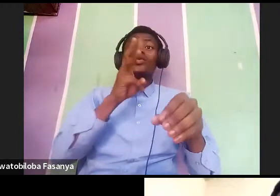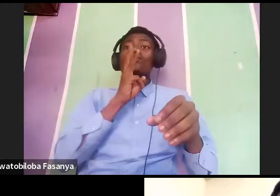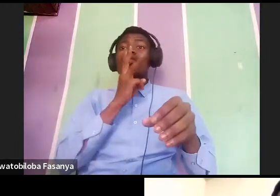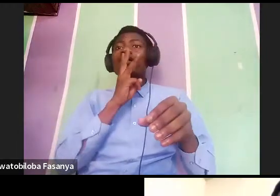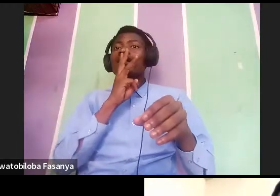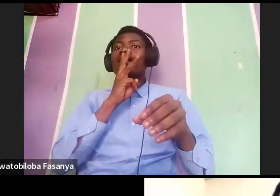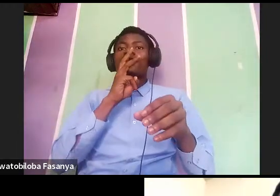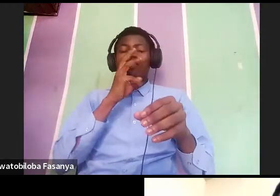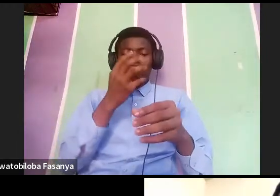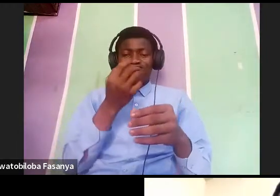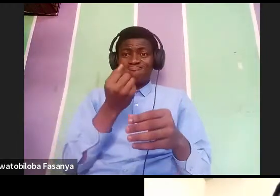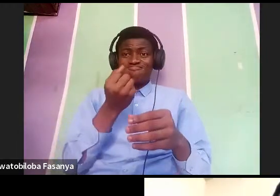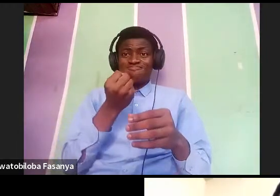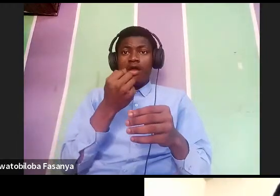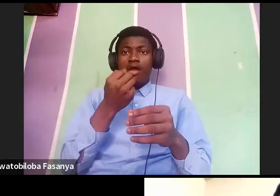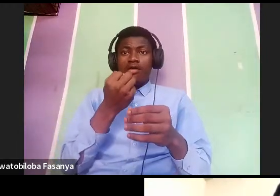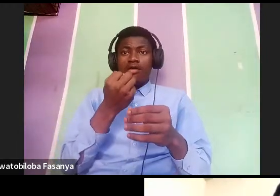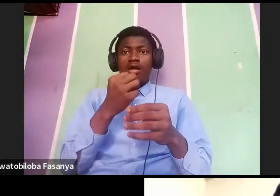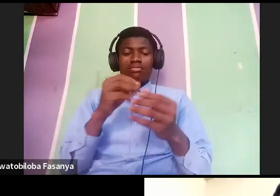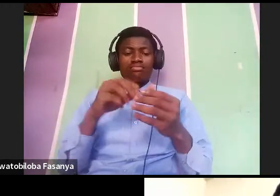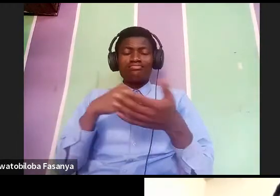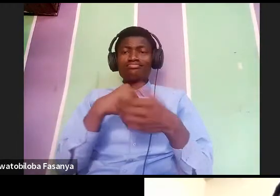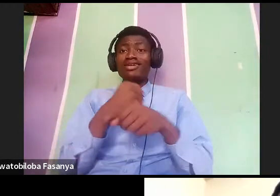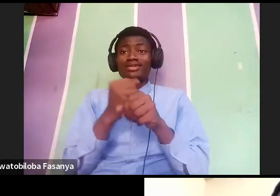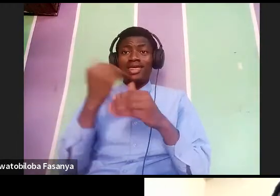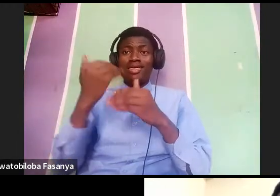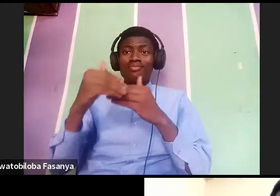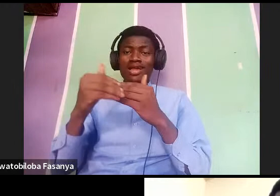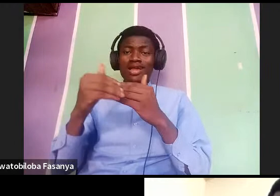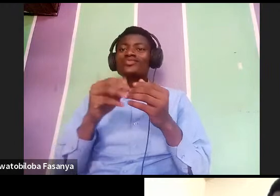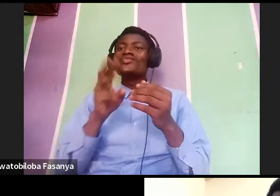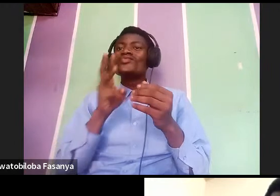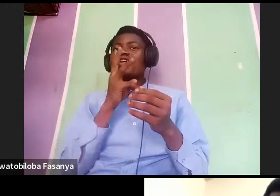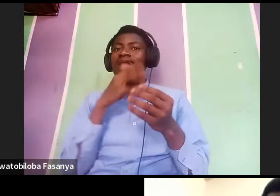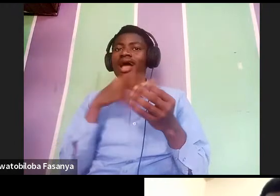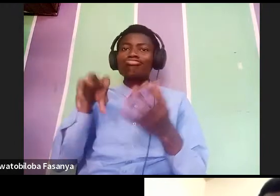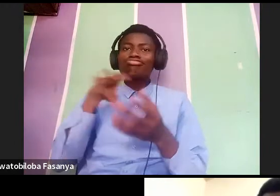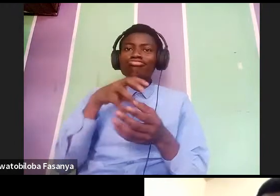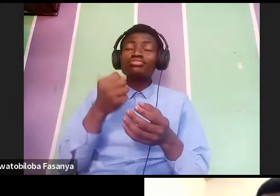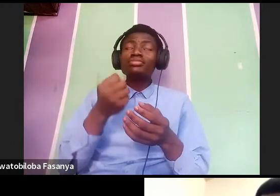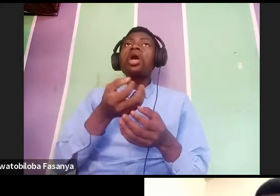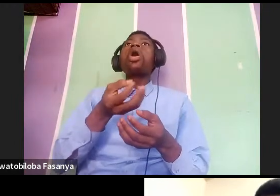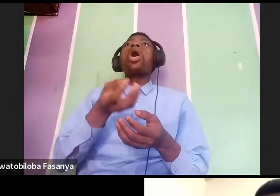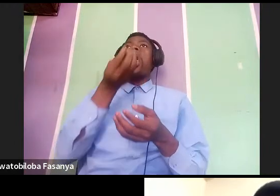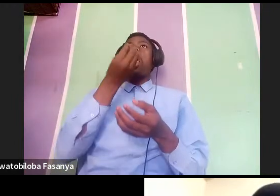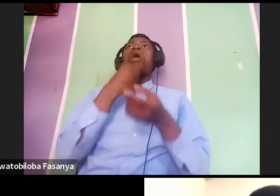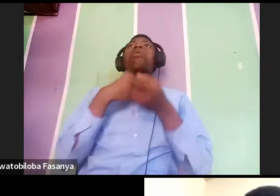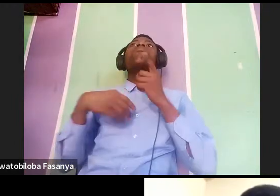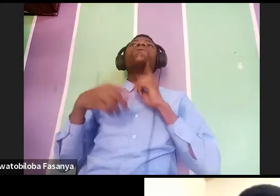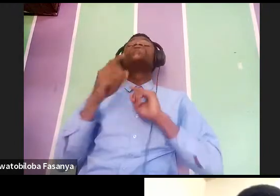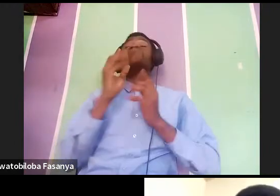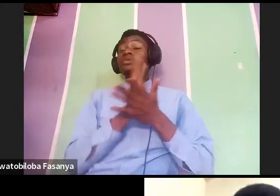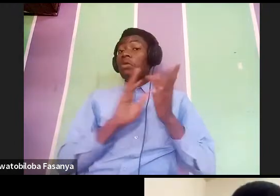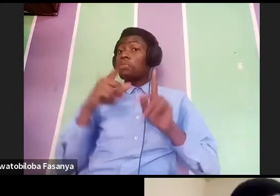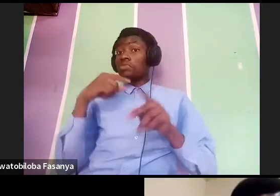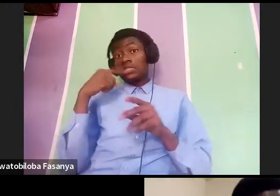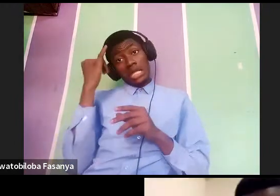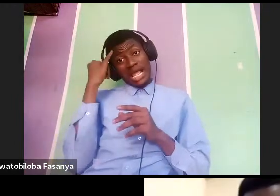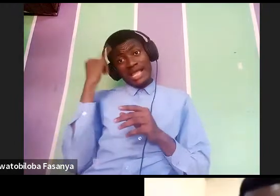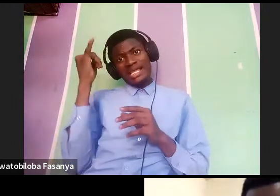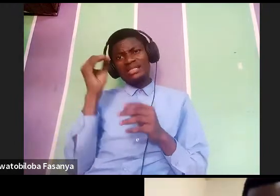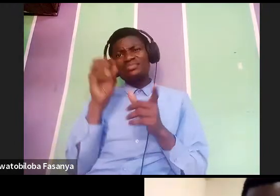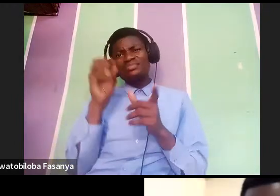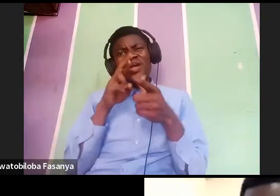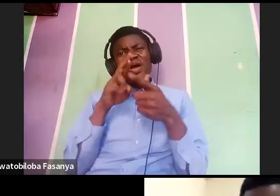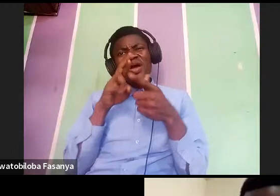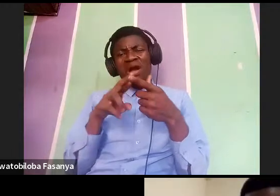make a big chunk, then you swallow it. Some have thought of, I don't know, olive oil. There's a place for olive oil too.